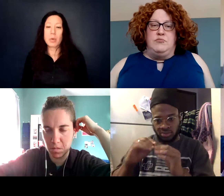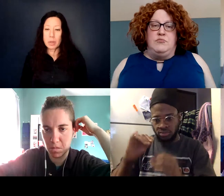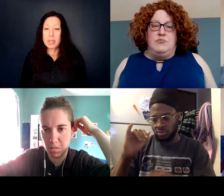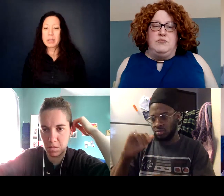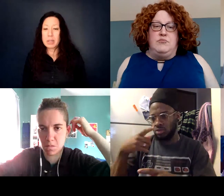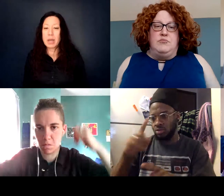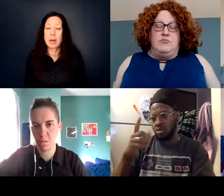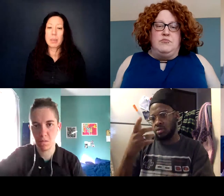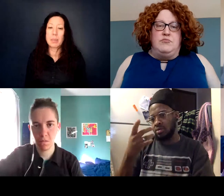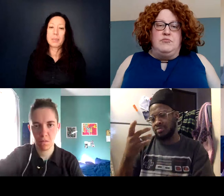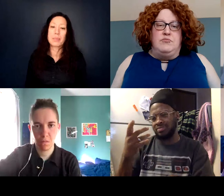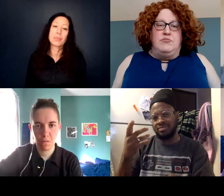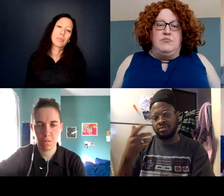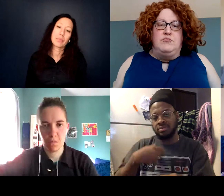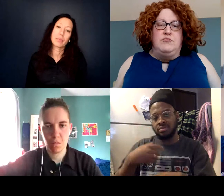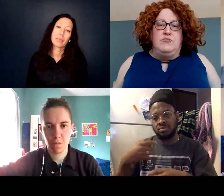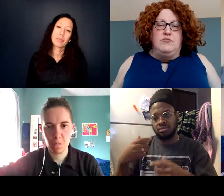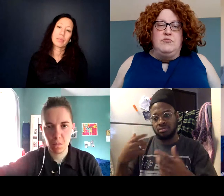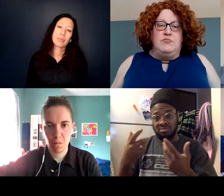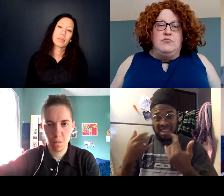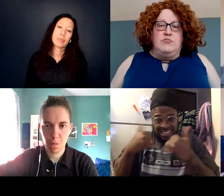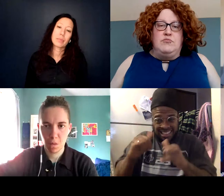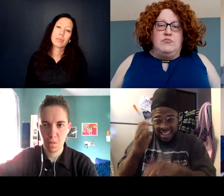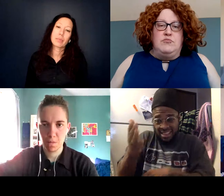Yeah, where it would